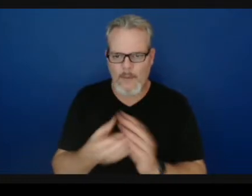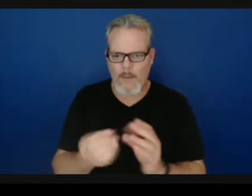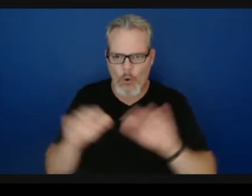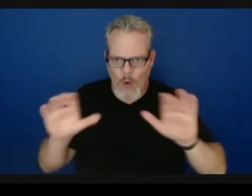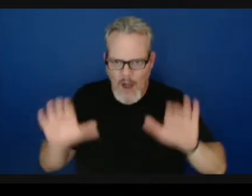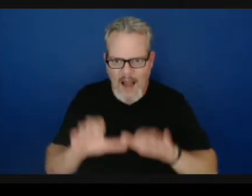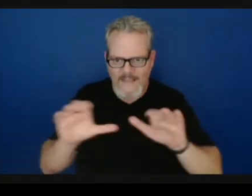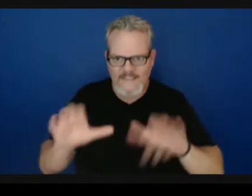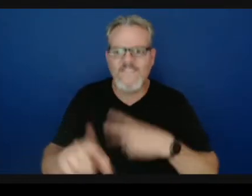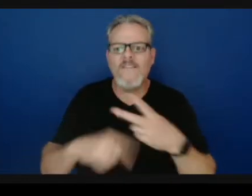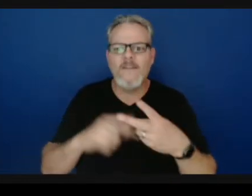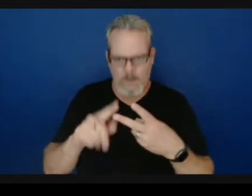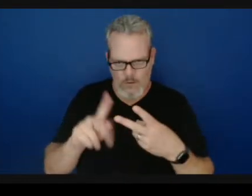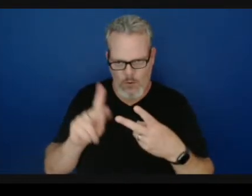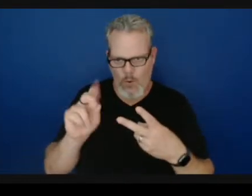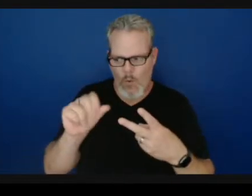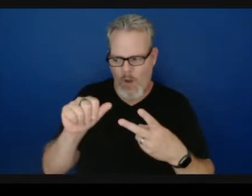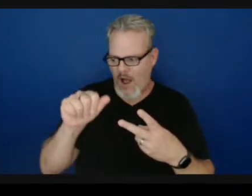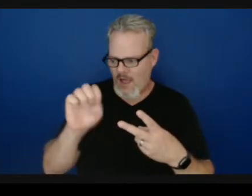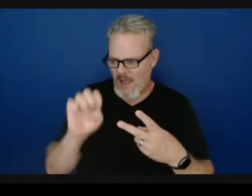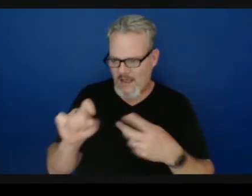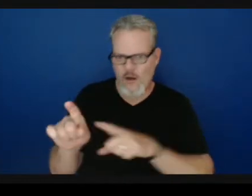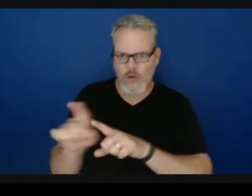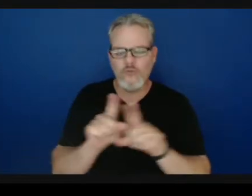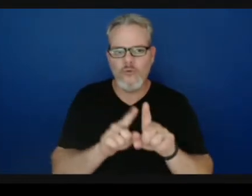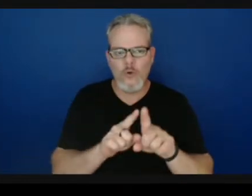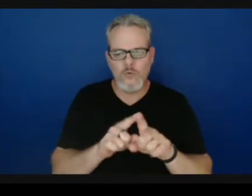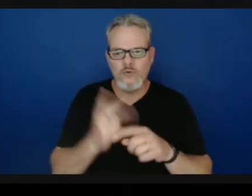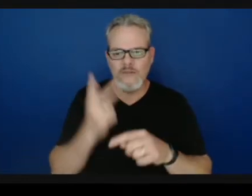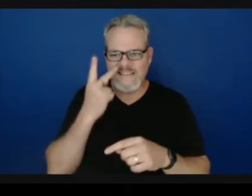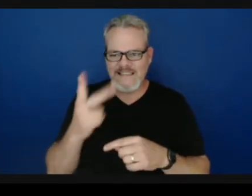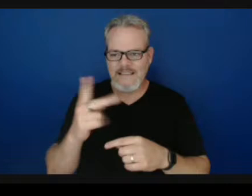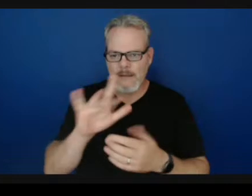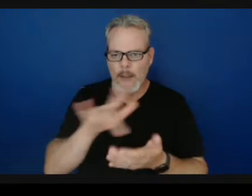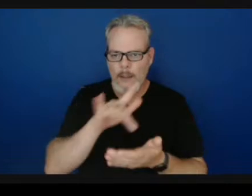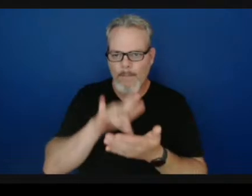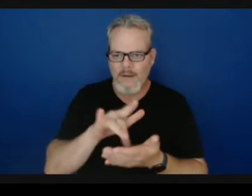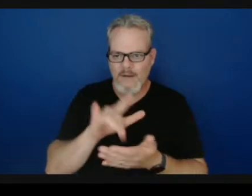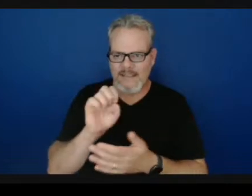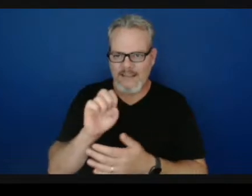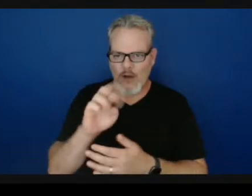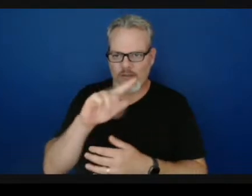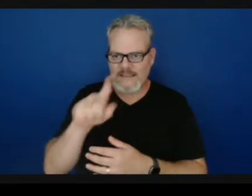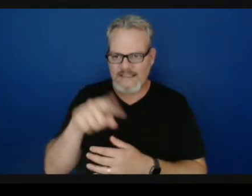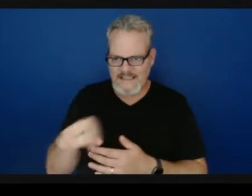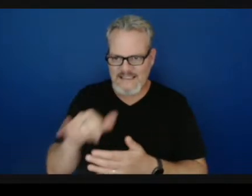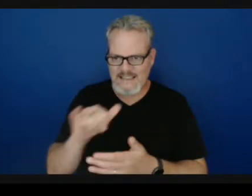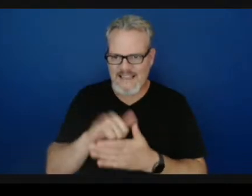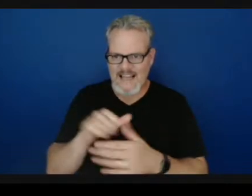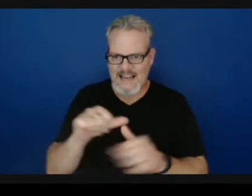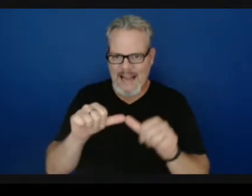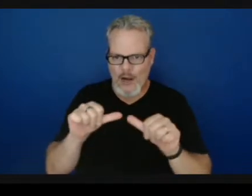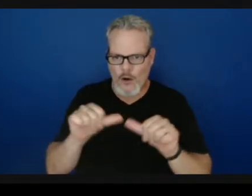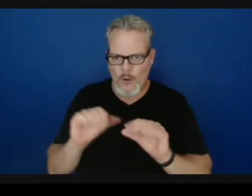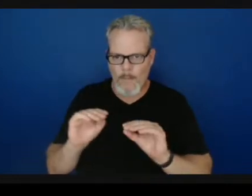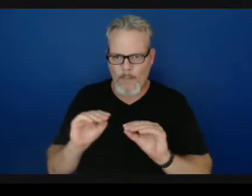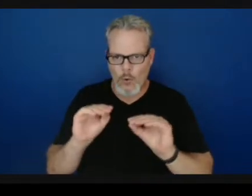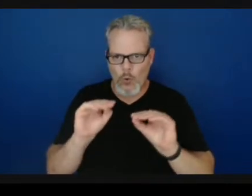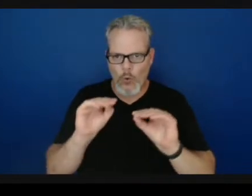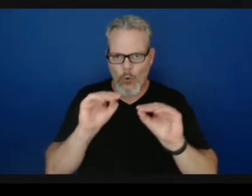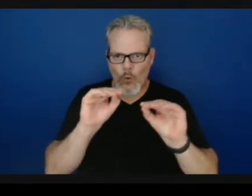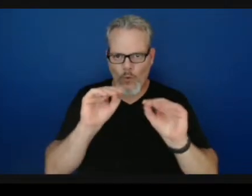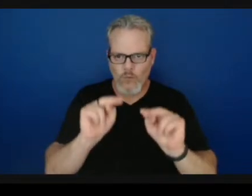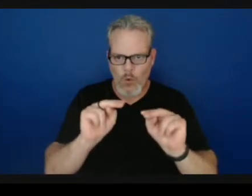Kauai and the East Rift Zone, Middle East Rift Zone go into that northward movement,